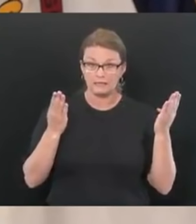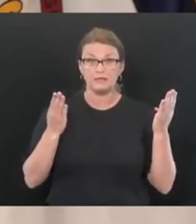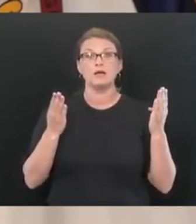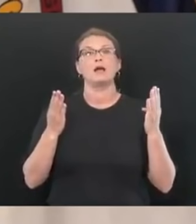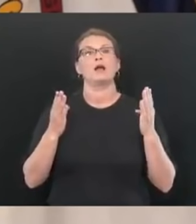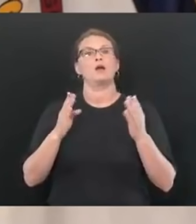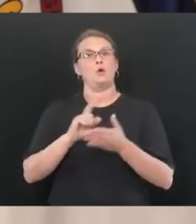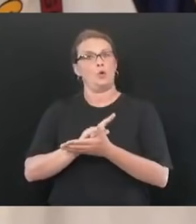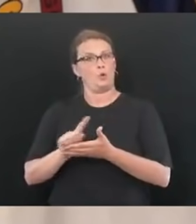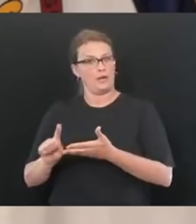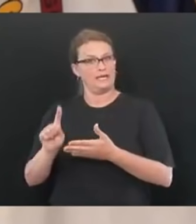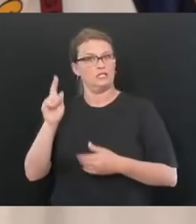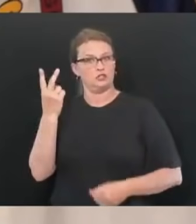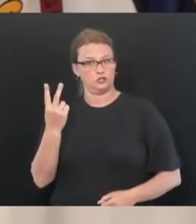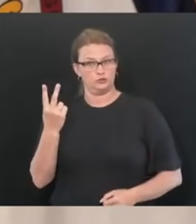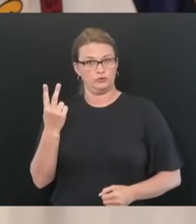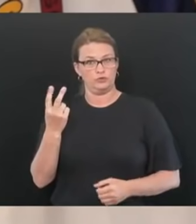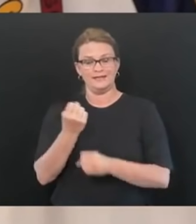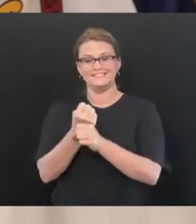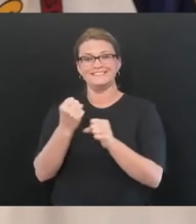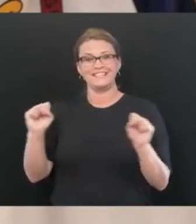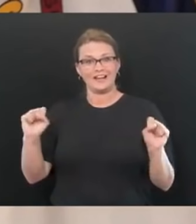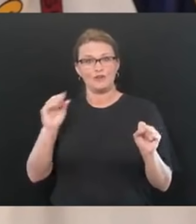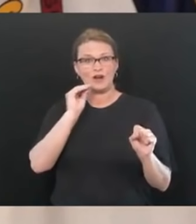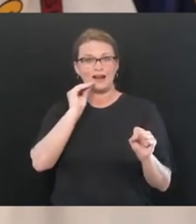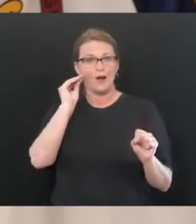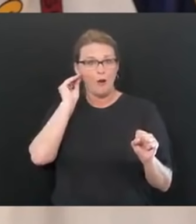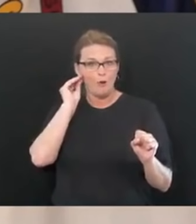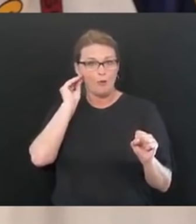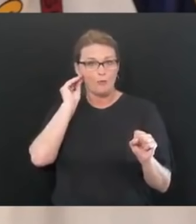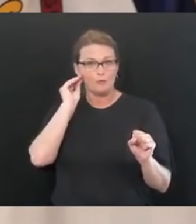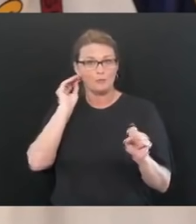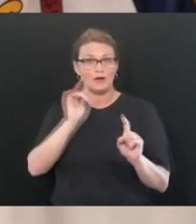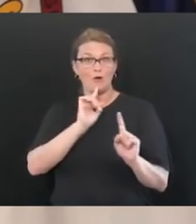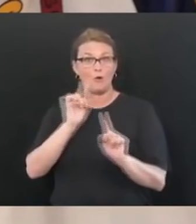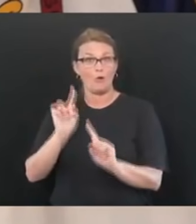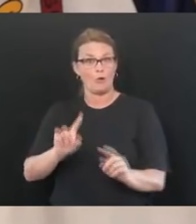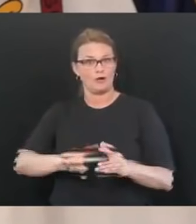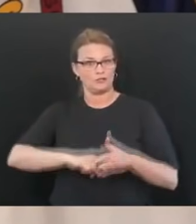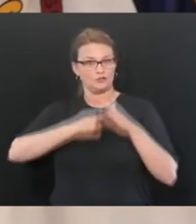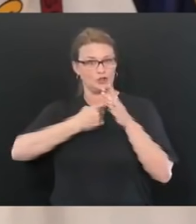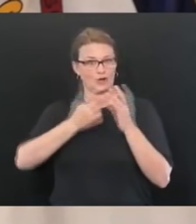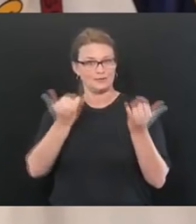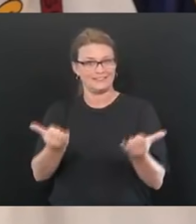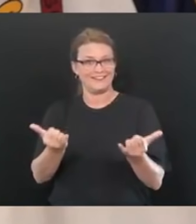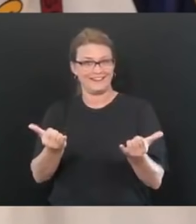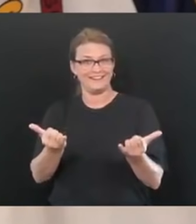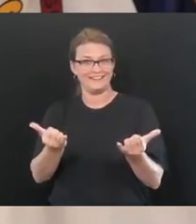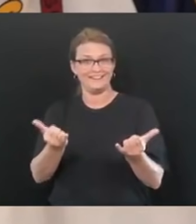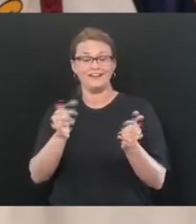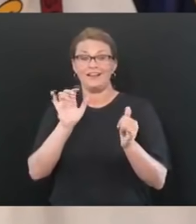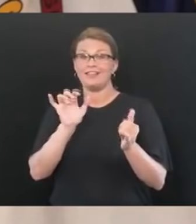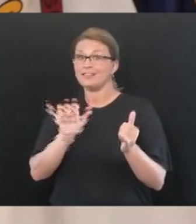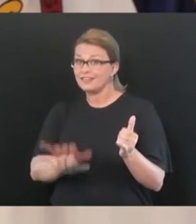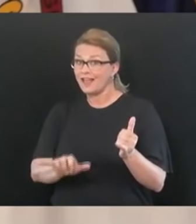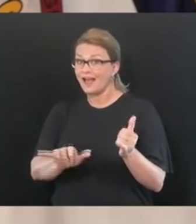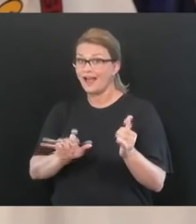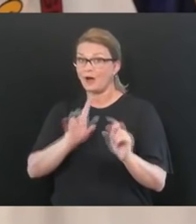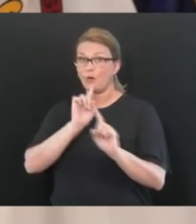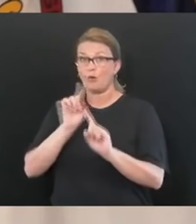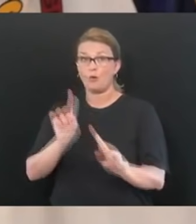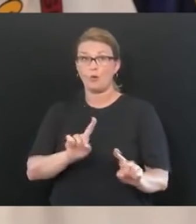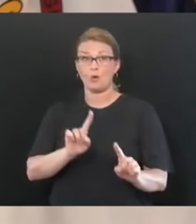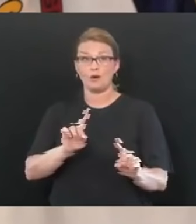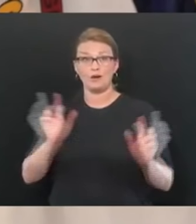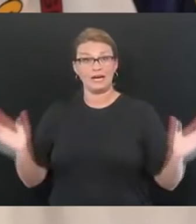Week 2, the Safer at Home order is also in effect. The order strongly encourages all West Virginians